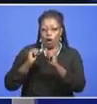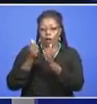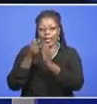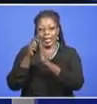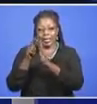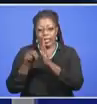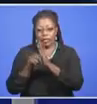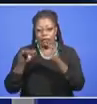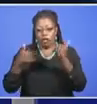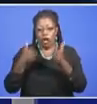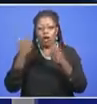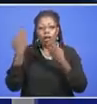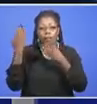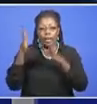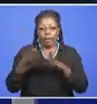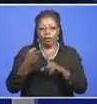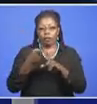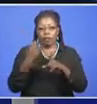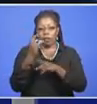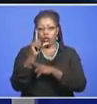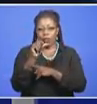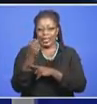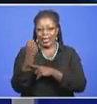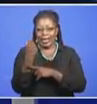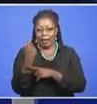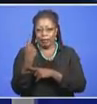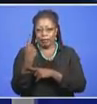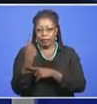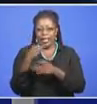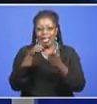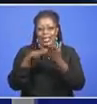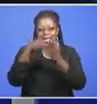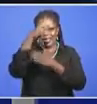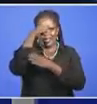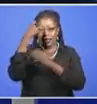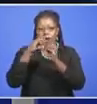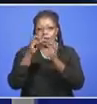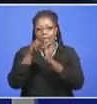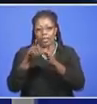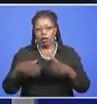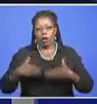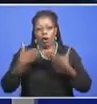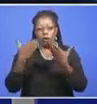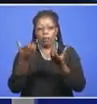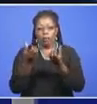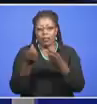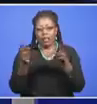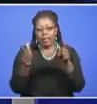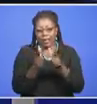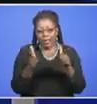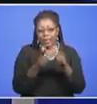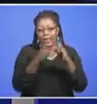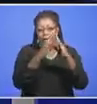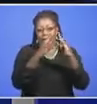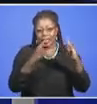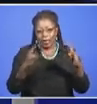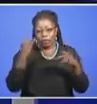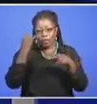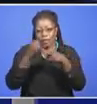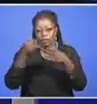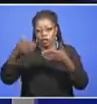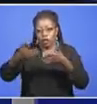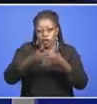young Bahamians since 2011. And this summer, the organization will be offering mini camps with coaches in search of identifying